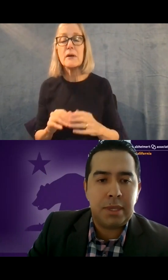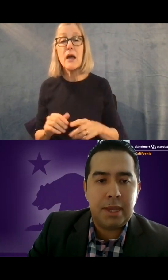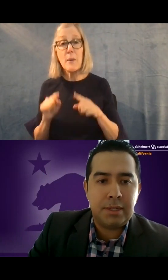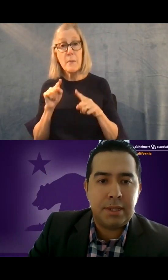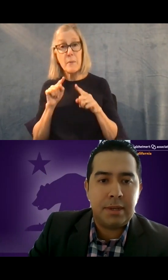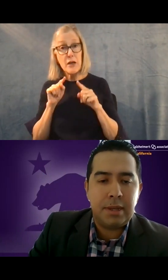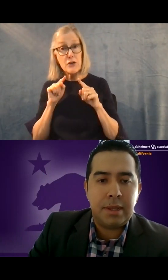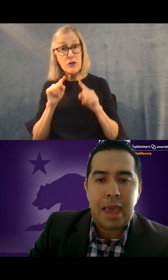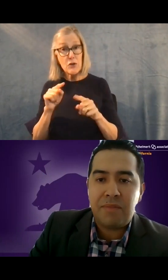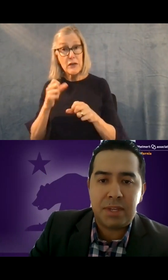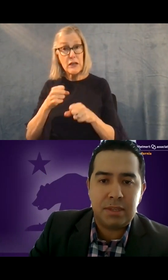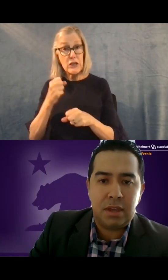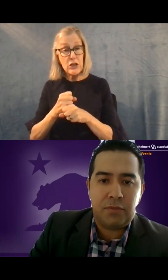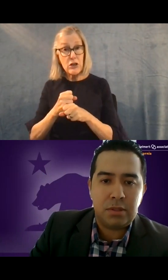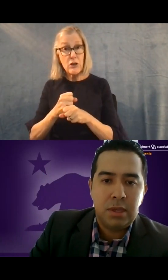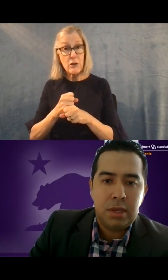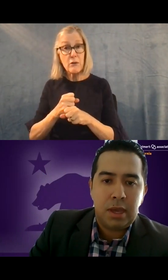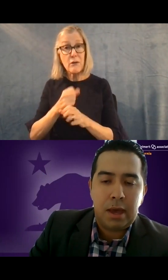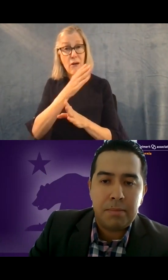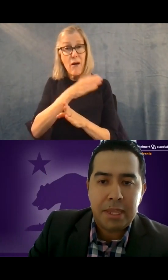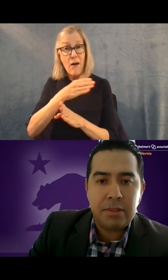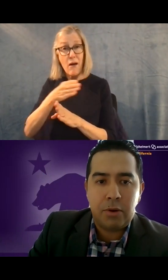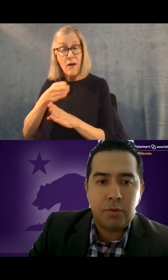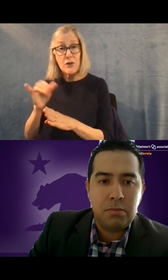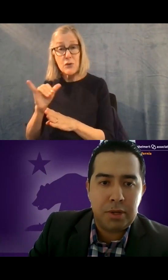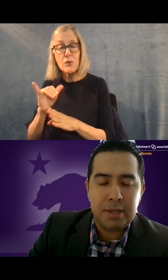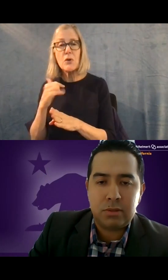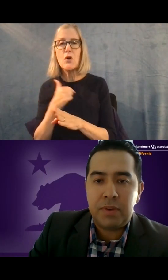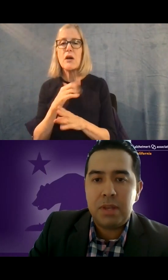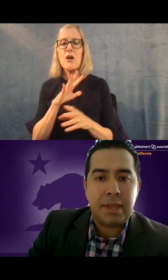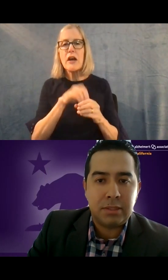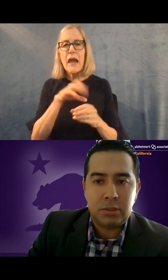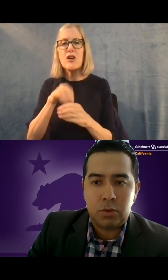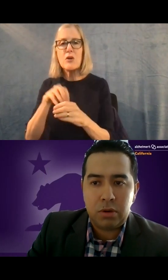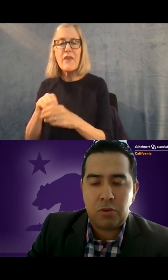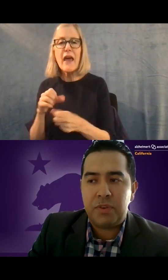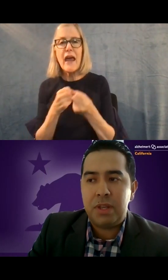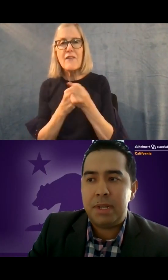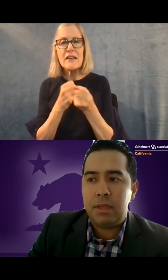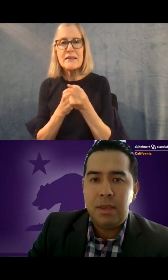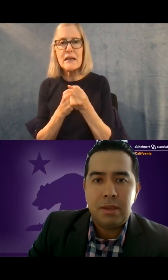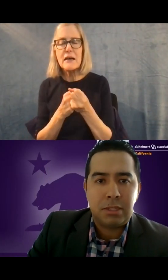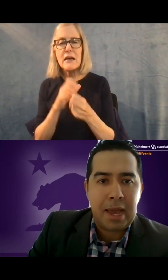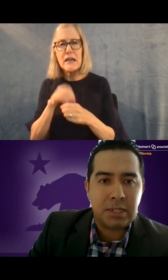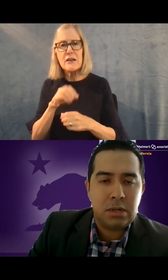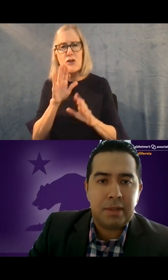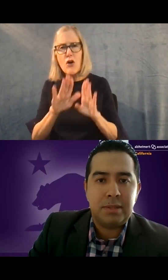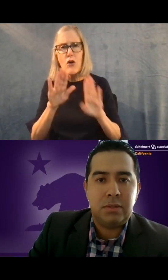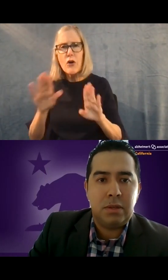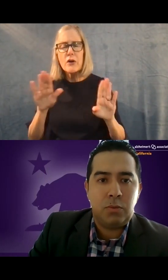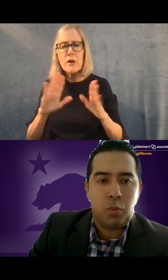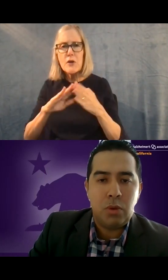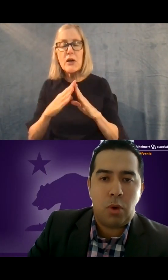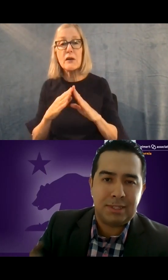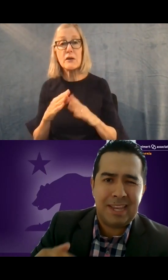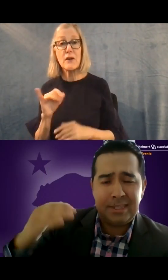also engaging in advocacy efforts in their own community. So if anybody has a story, or if anybody is passionate about this